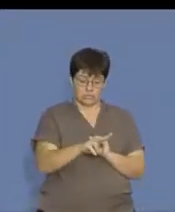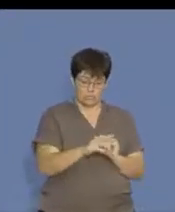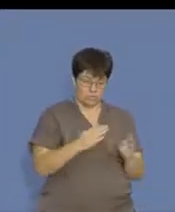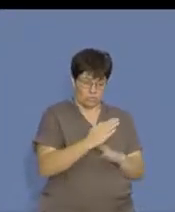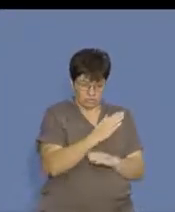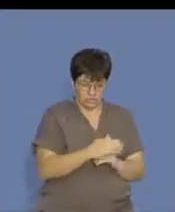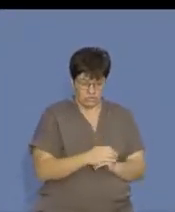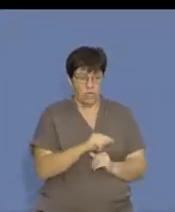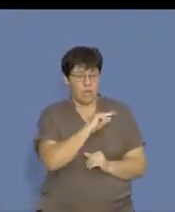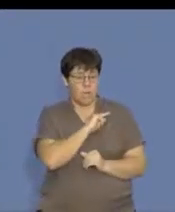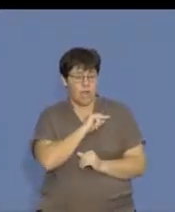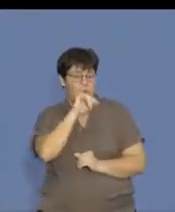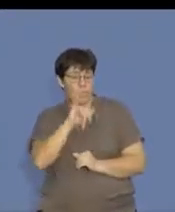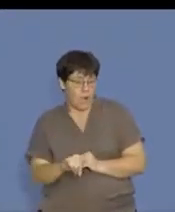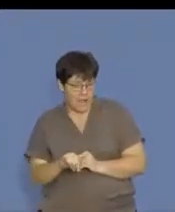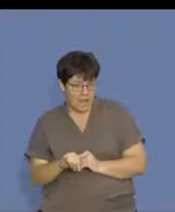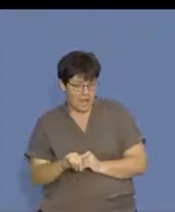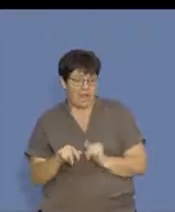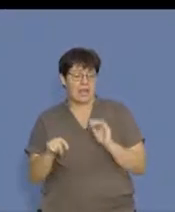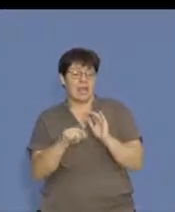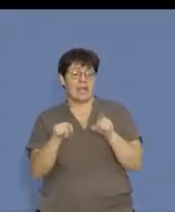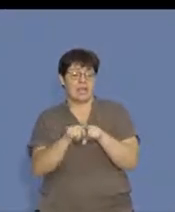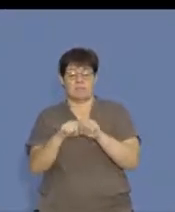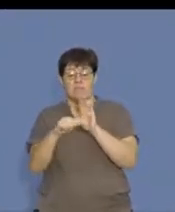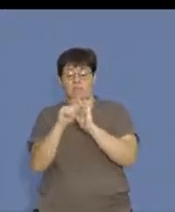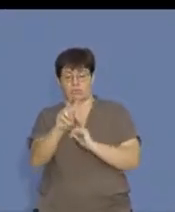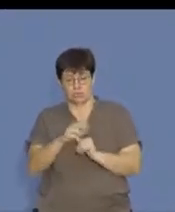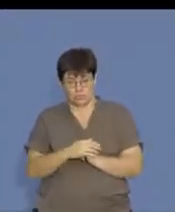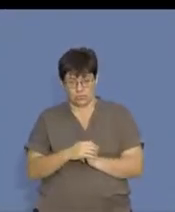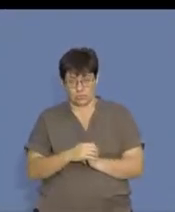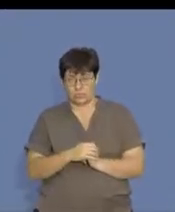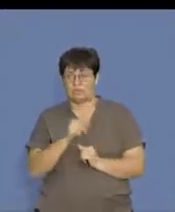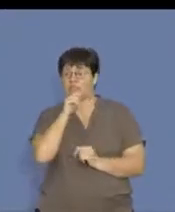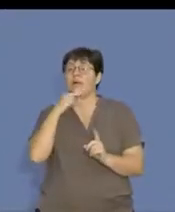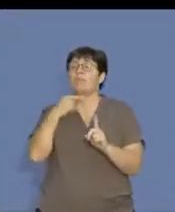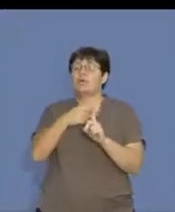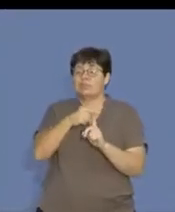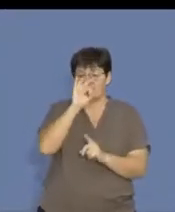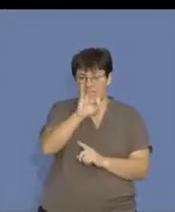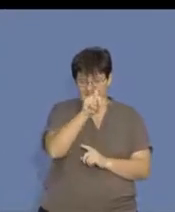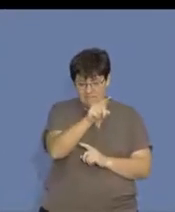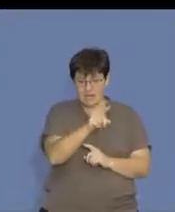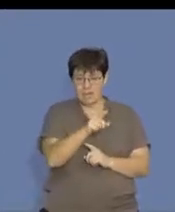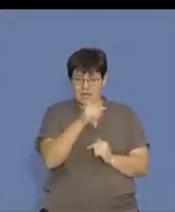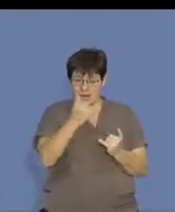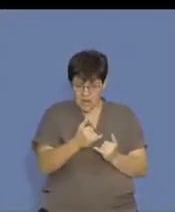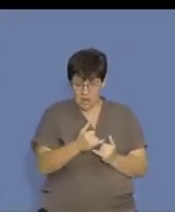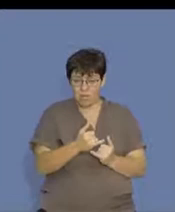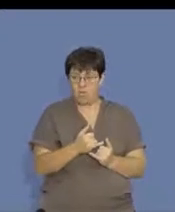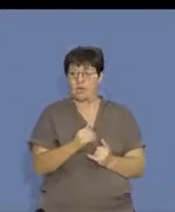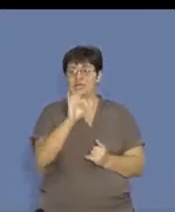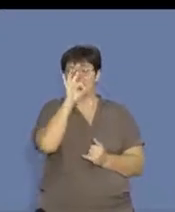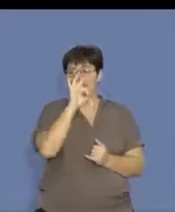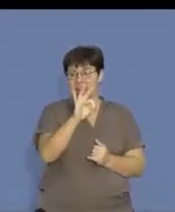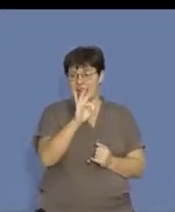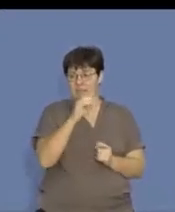minus 2 because the y-intercept is minus 2 there. But this is positive 3, so it must cross at